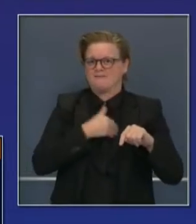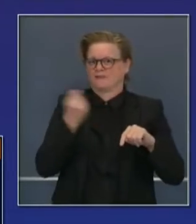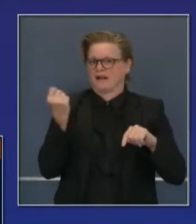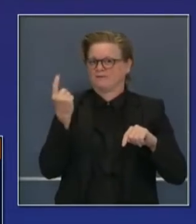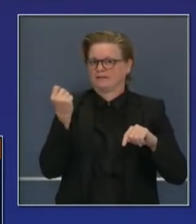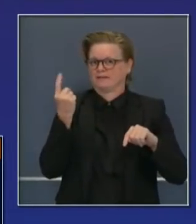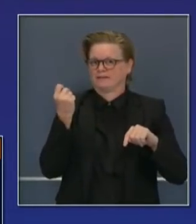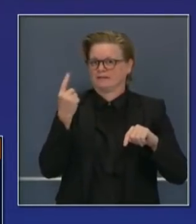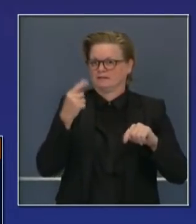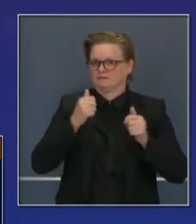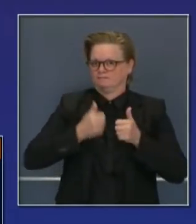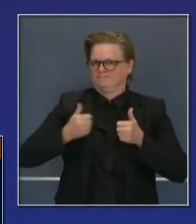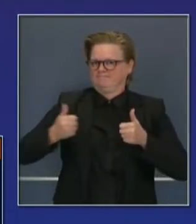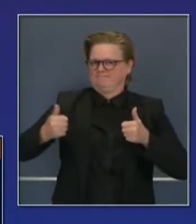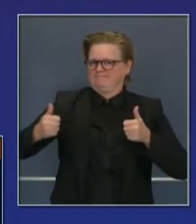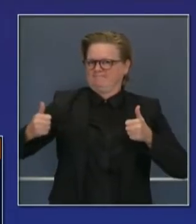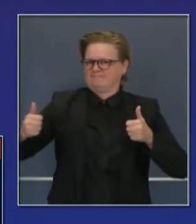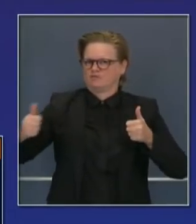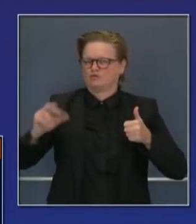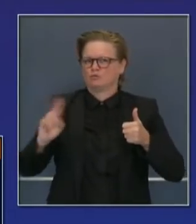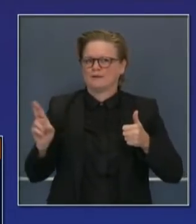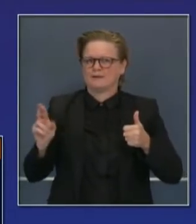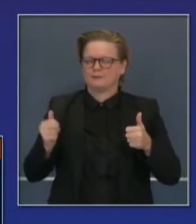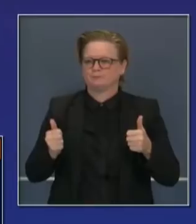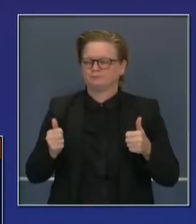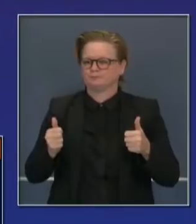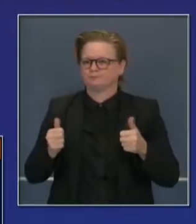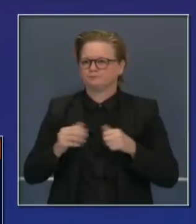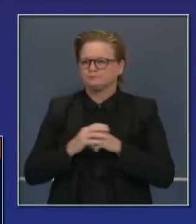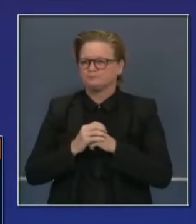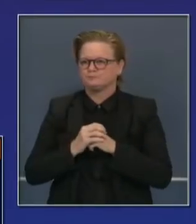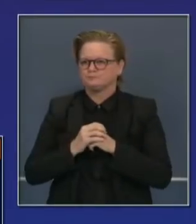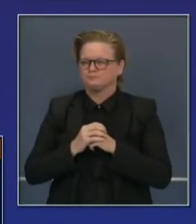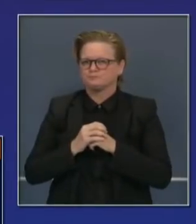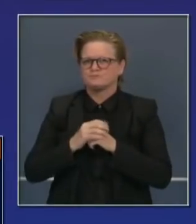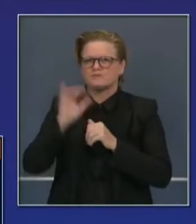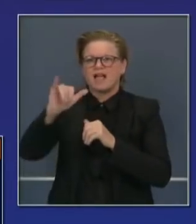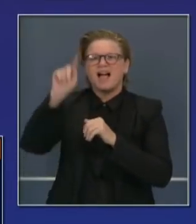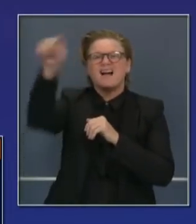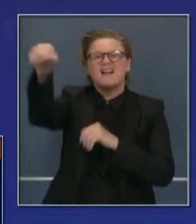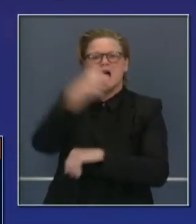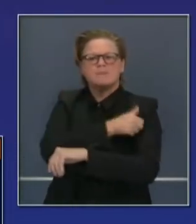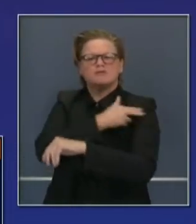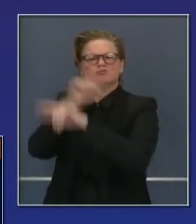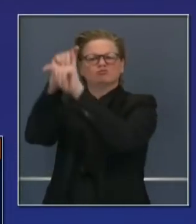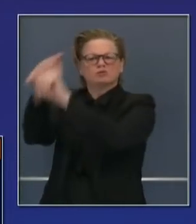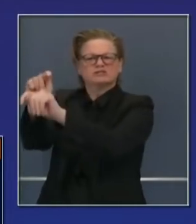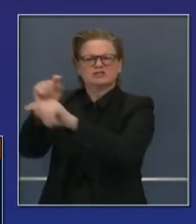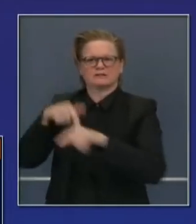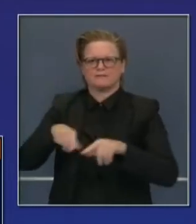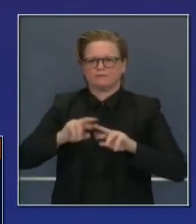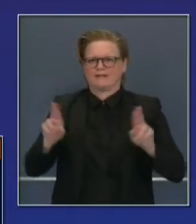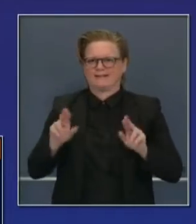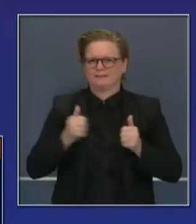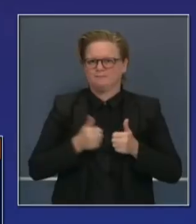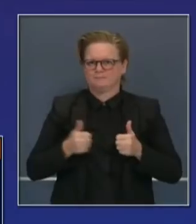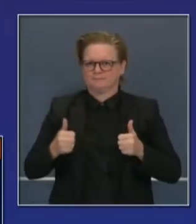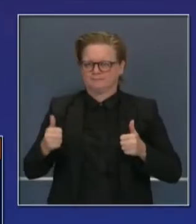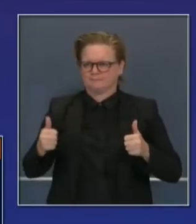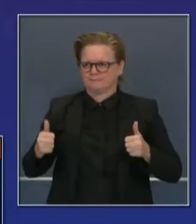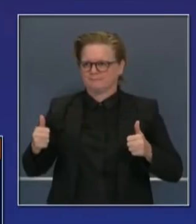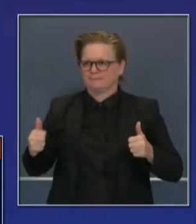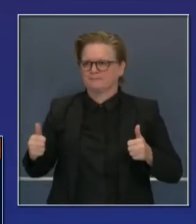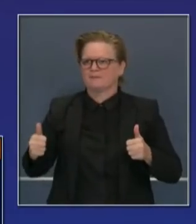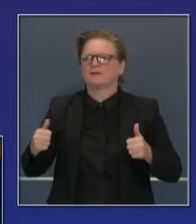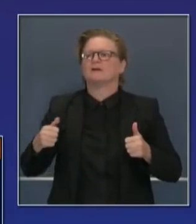facilities outside our traditional healthcare delivery system, the Imperial Valley College FMS site that's already prepared